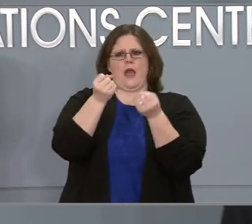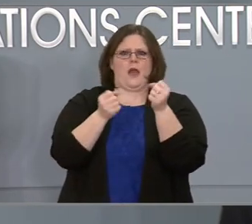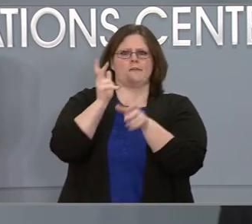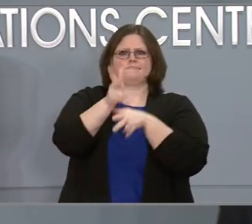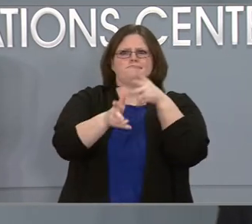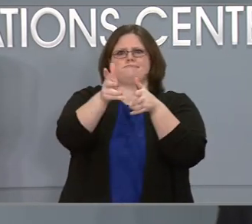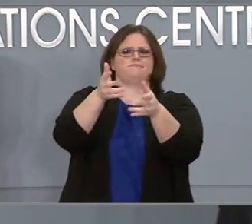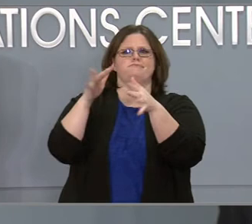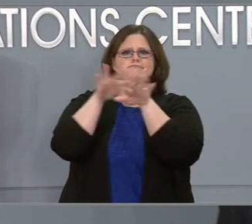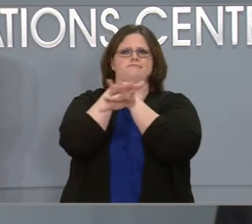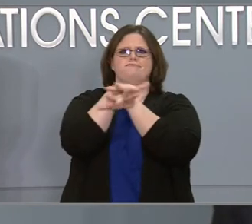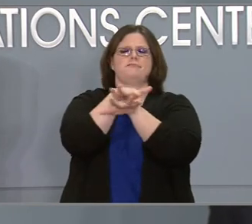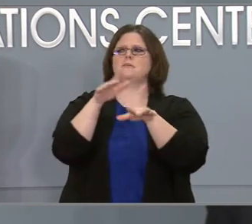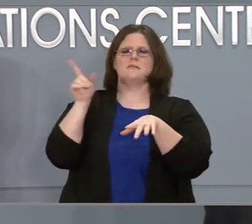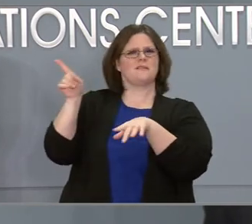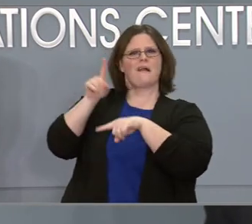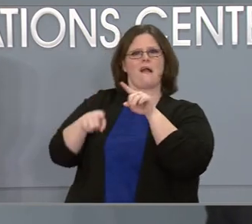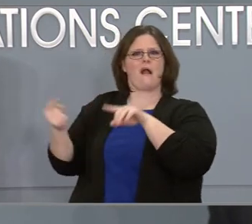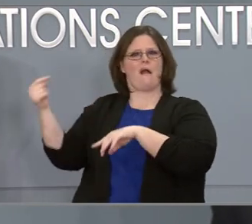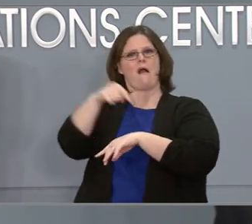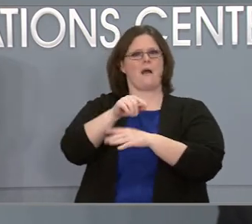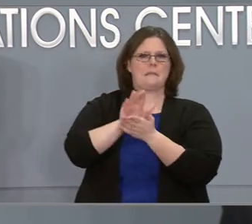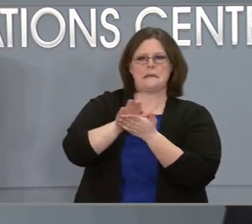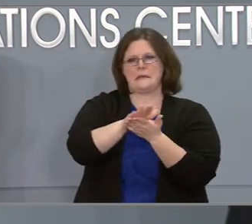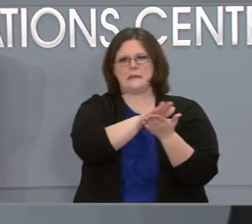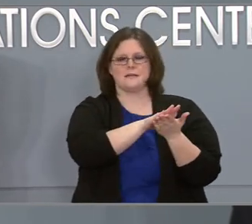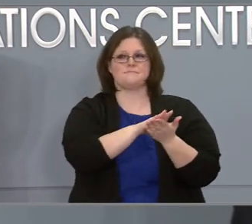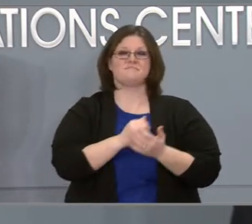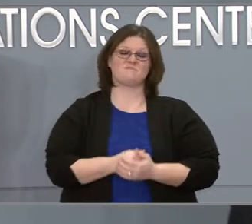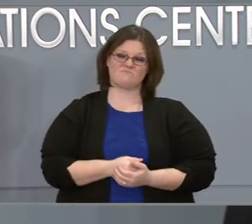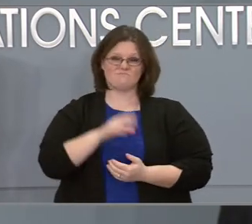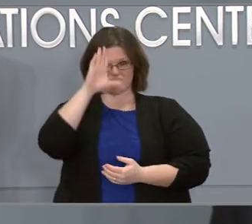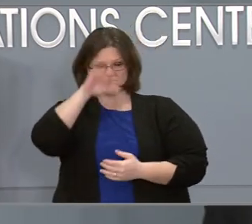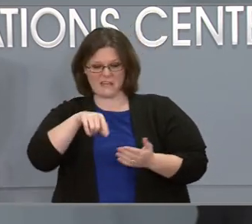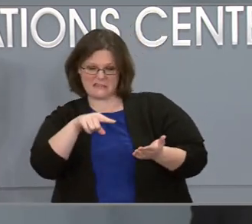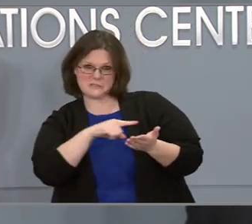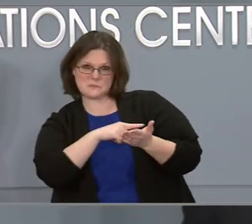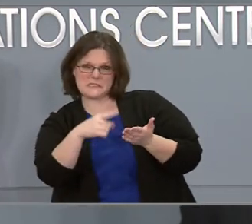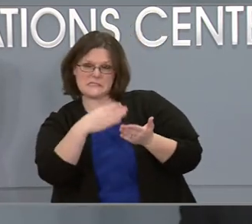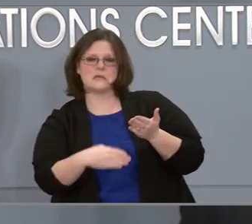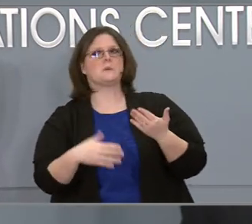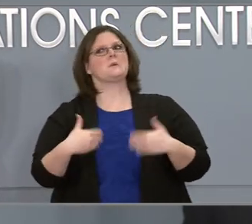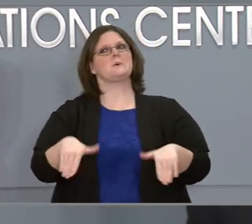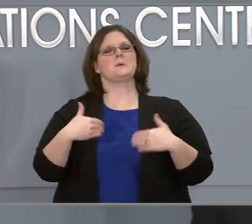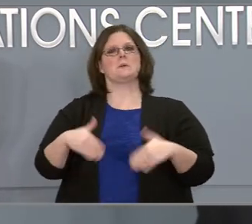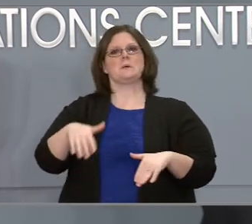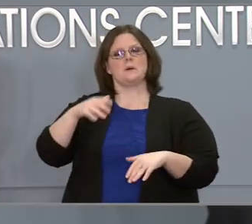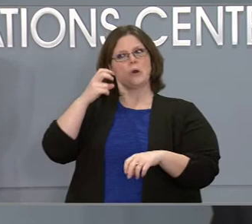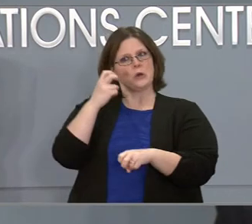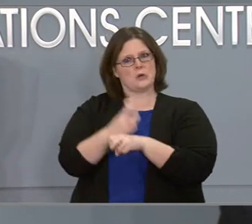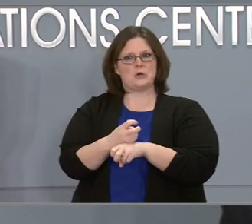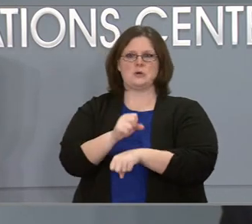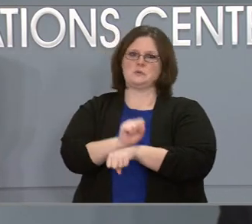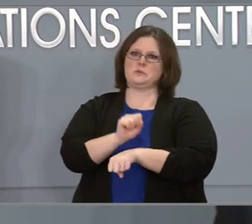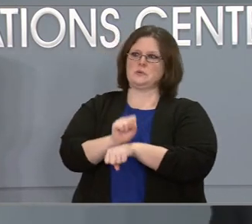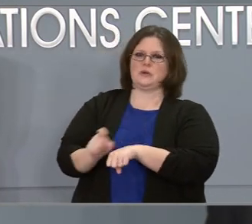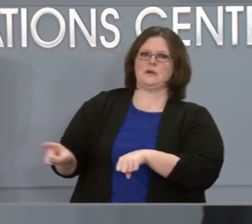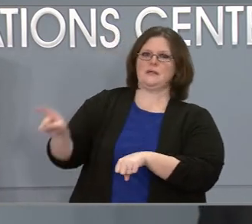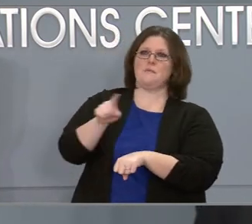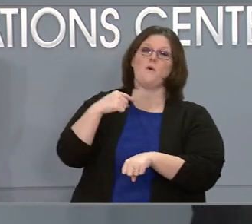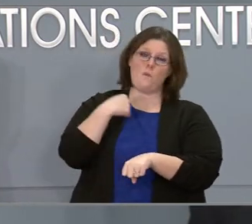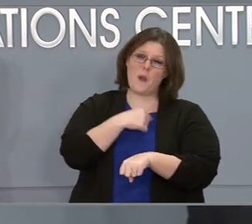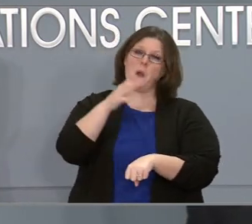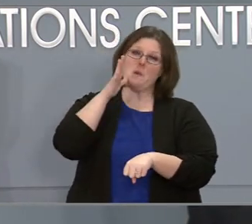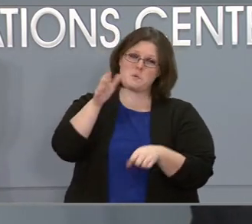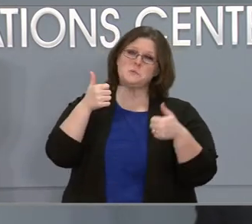ready for what could be a very long weekend. We will do our best to get roads clear of ice, snow, and any debris as quickly as we